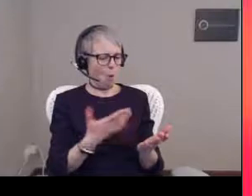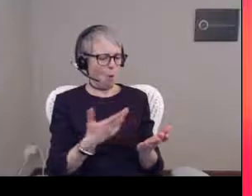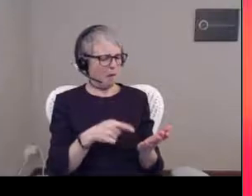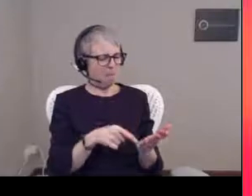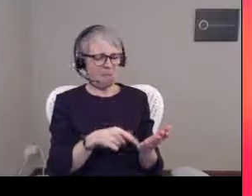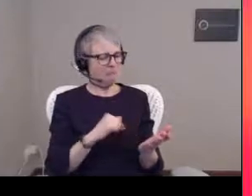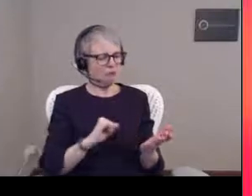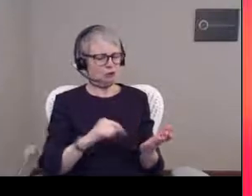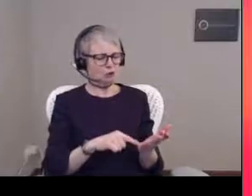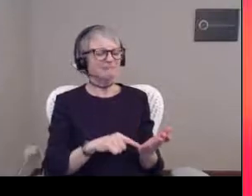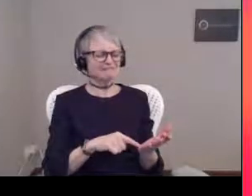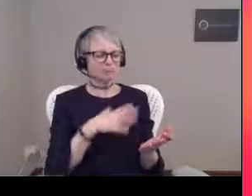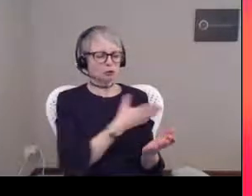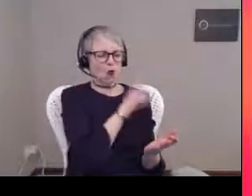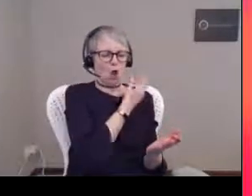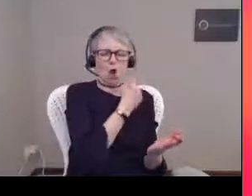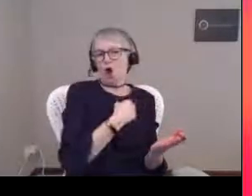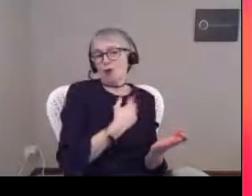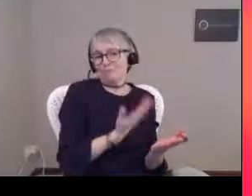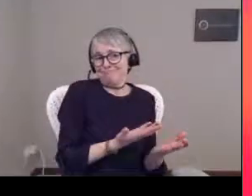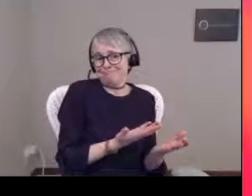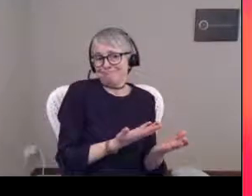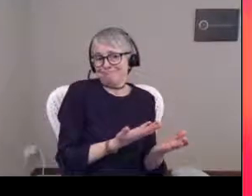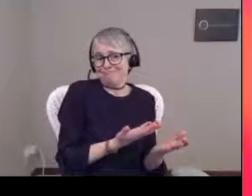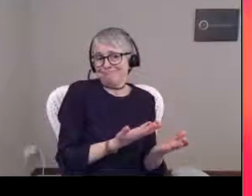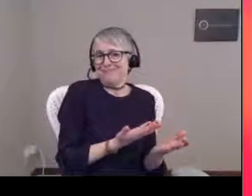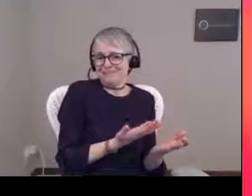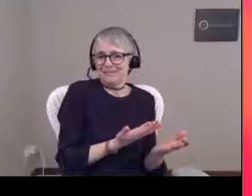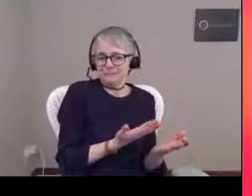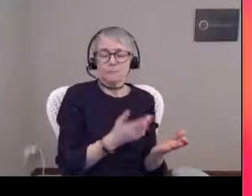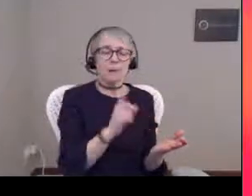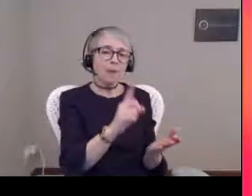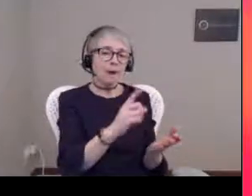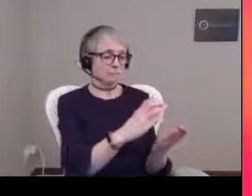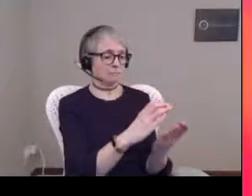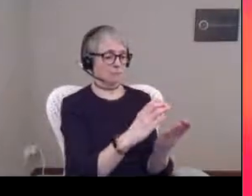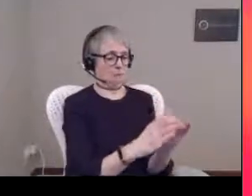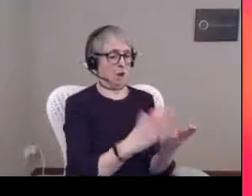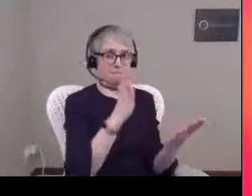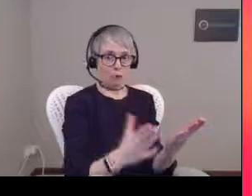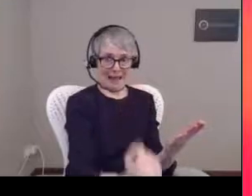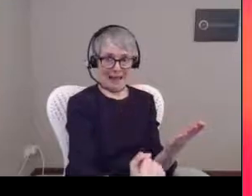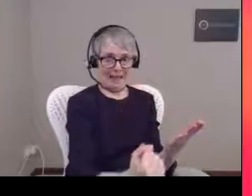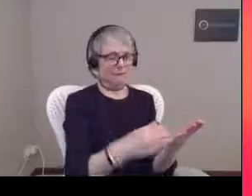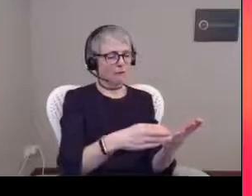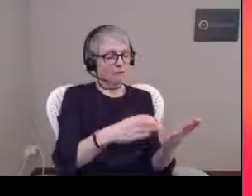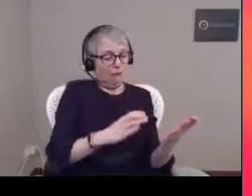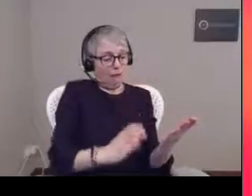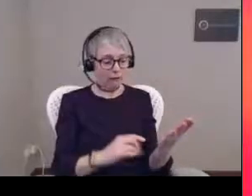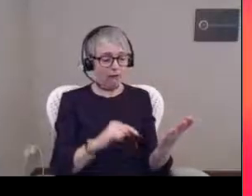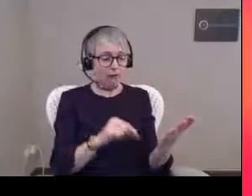that's unbolded is elements you can learn and you can develop it, and everything like that. Fantastic. And then